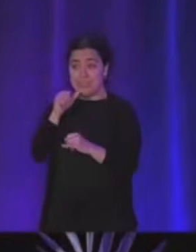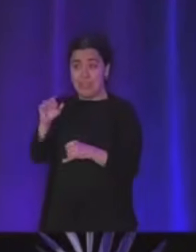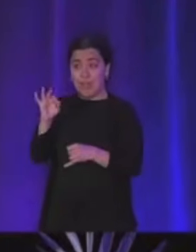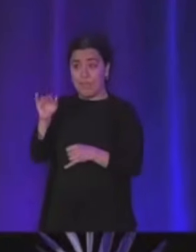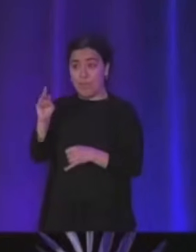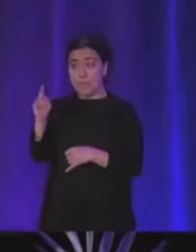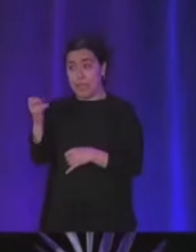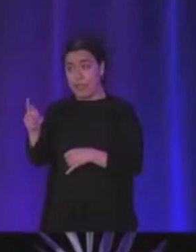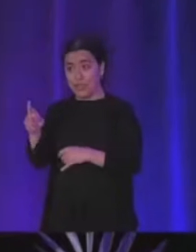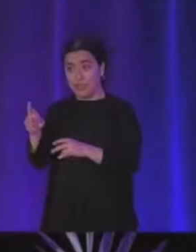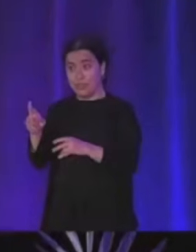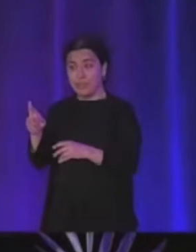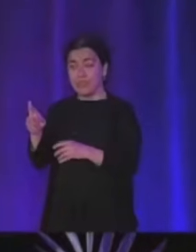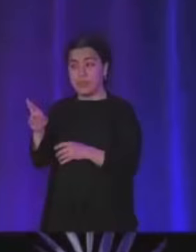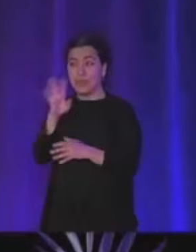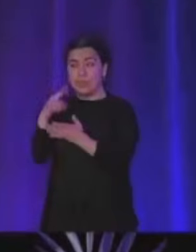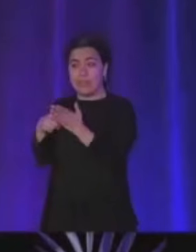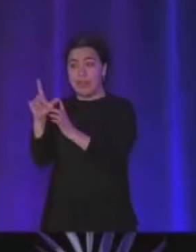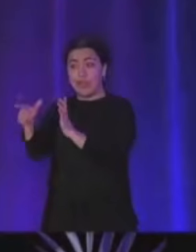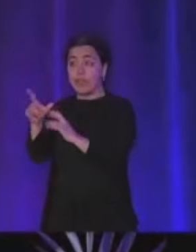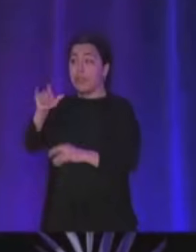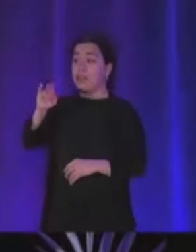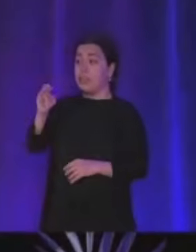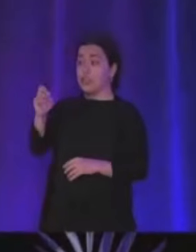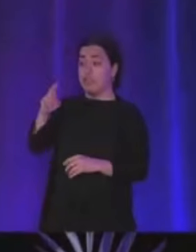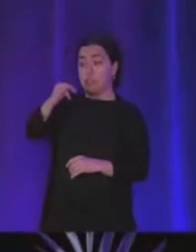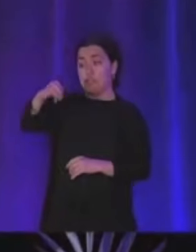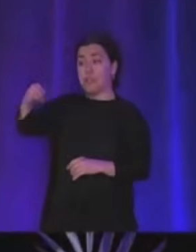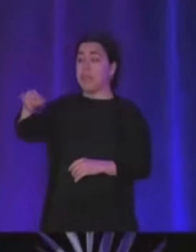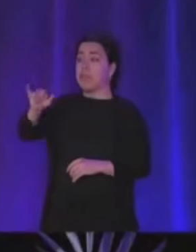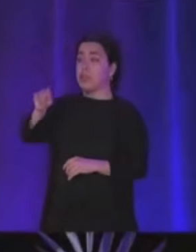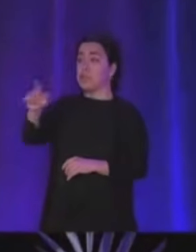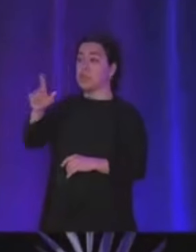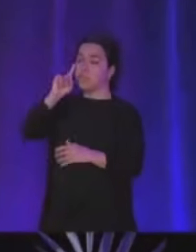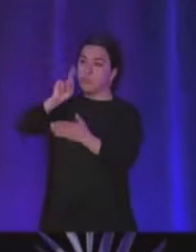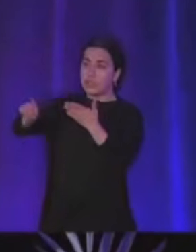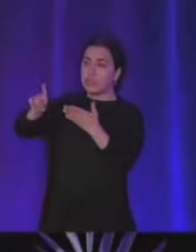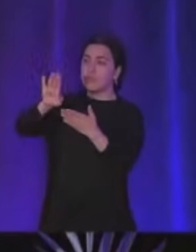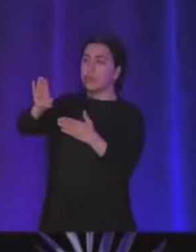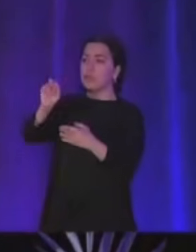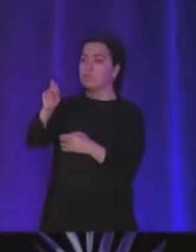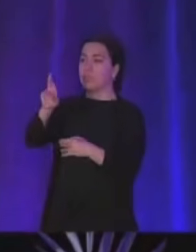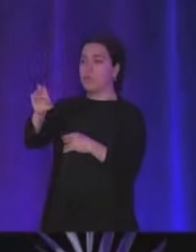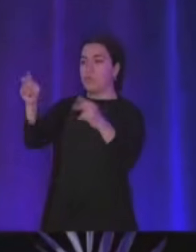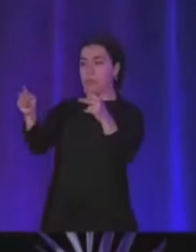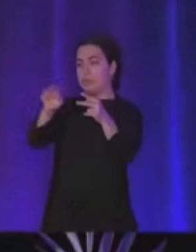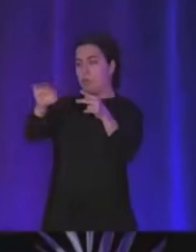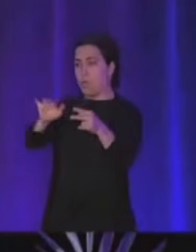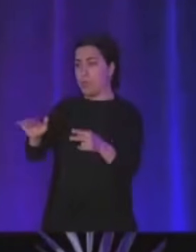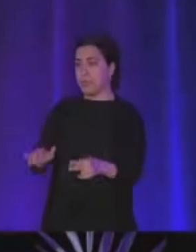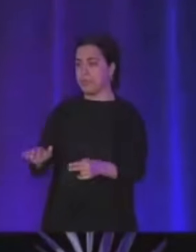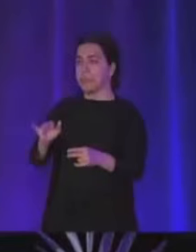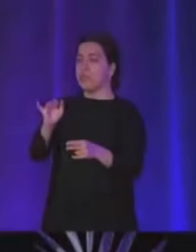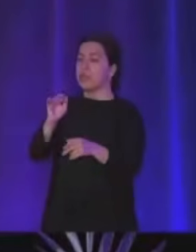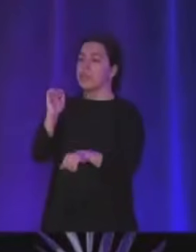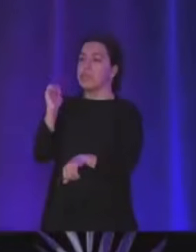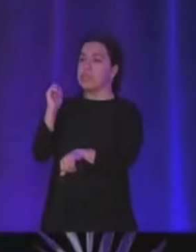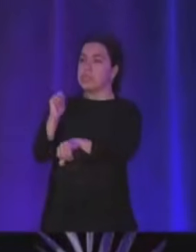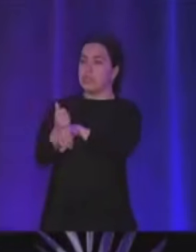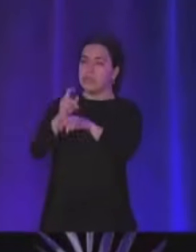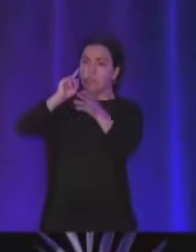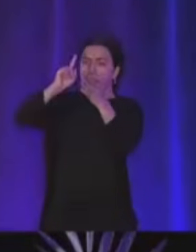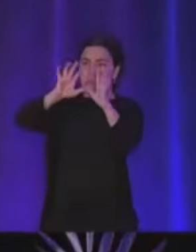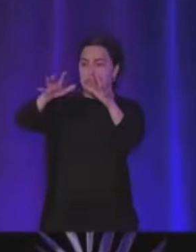more on that later. A linter is a tool that runs a set of checks on your source code. It runs a set of checks, things